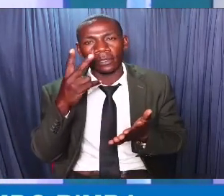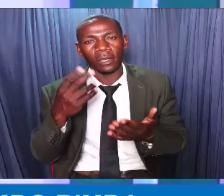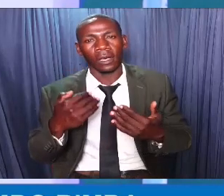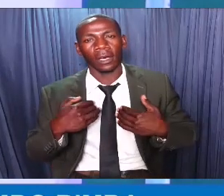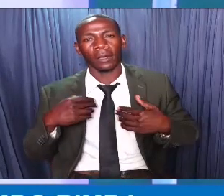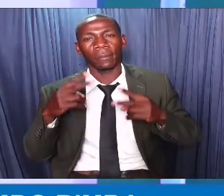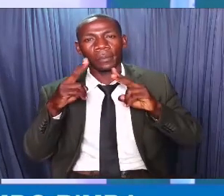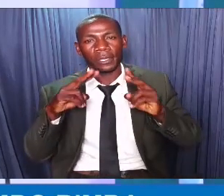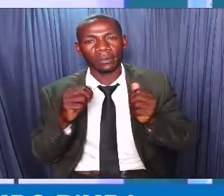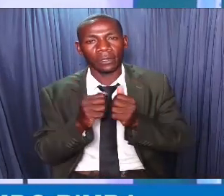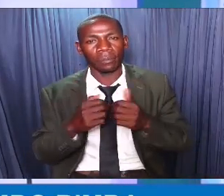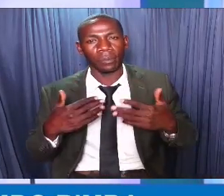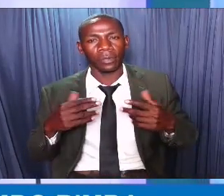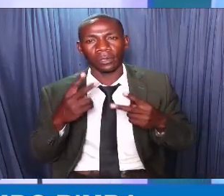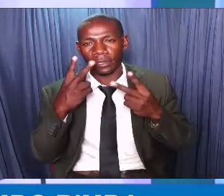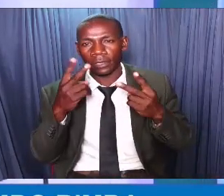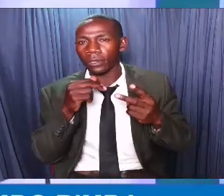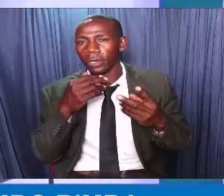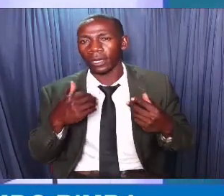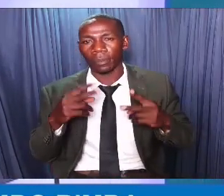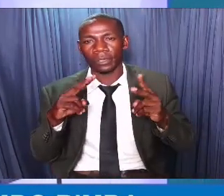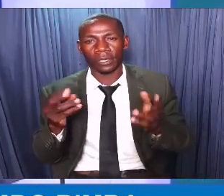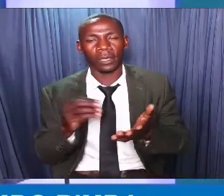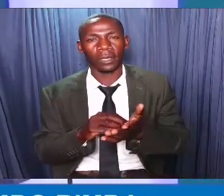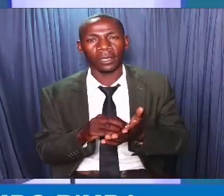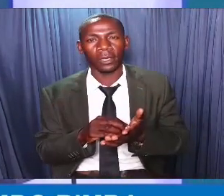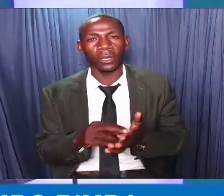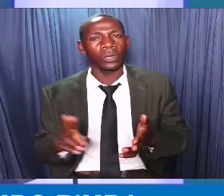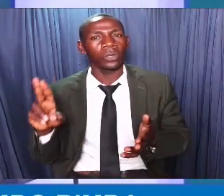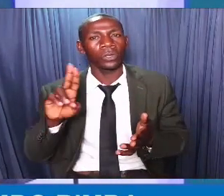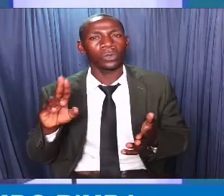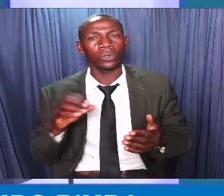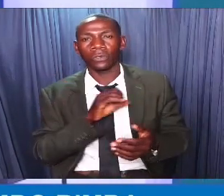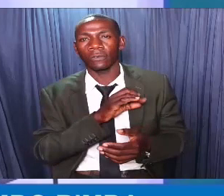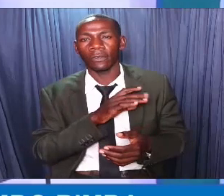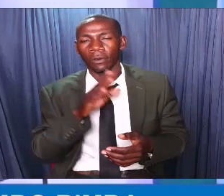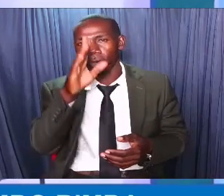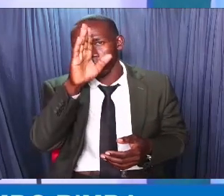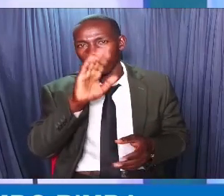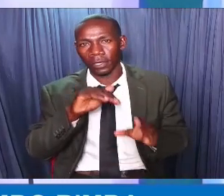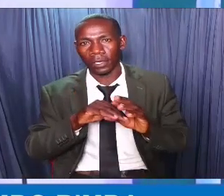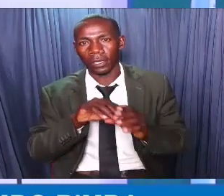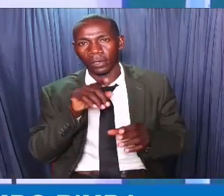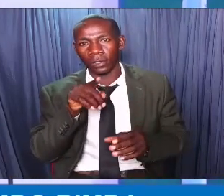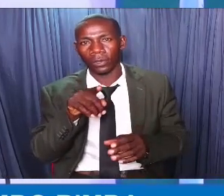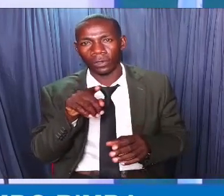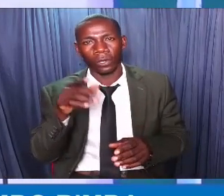ndugu huna amani nao. You had peace with brethren, but you'll get to a point no peace again. Ulikuwa una hofu ya Mungu. You had the fear of God in you. Wajua kukasirika ni